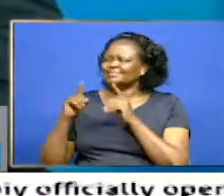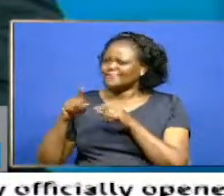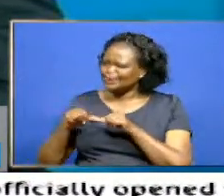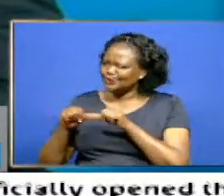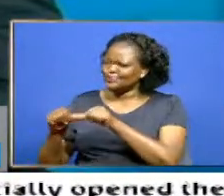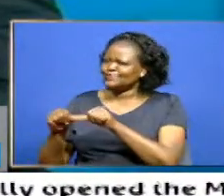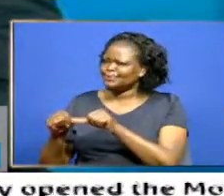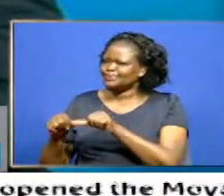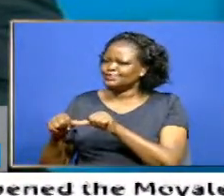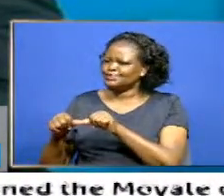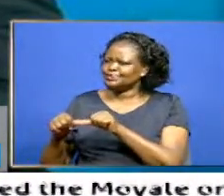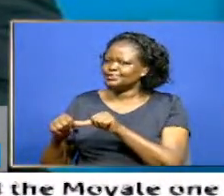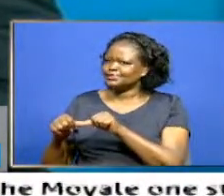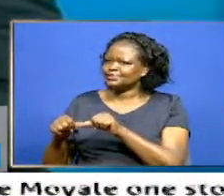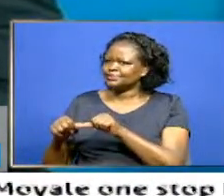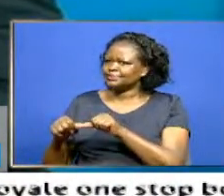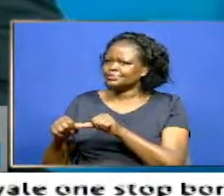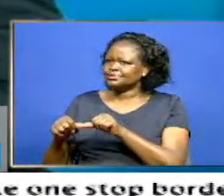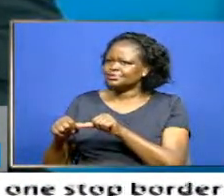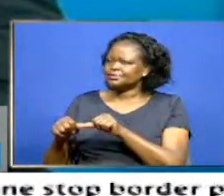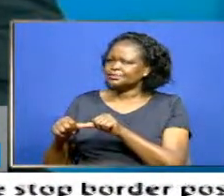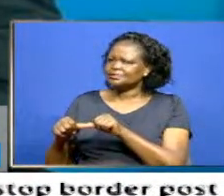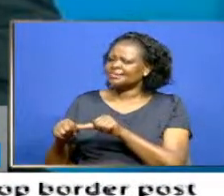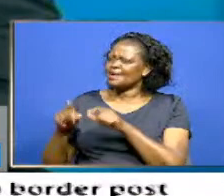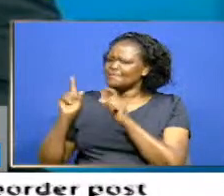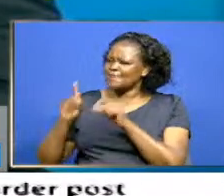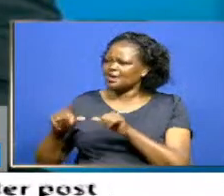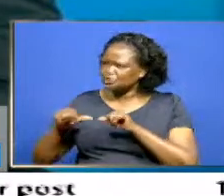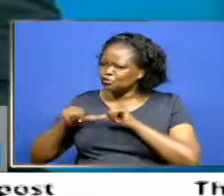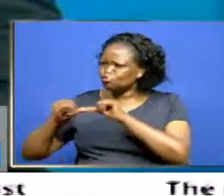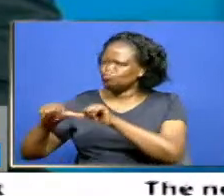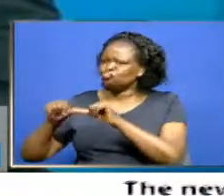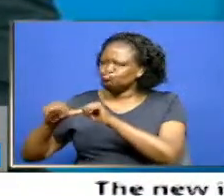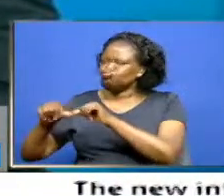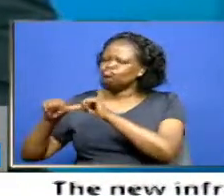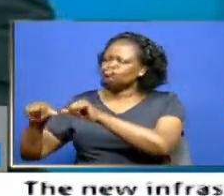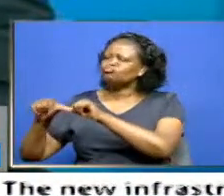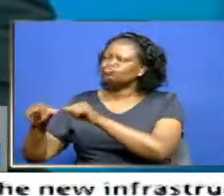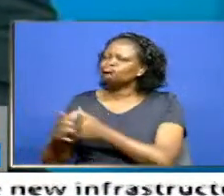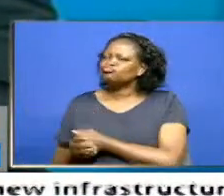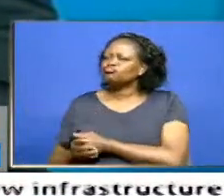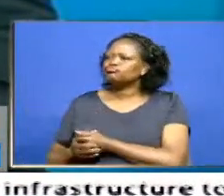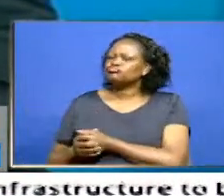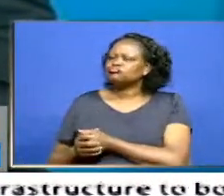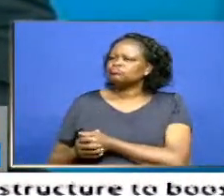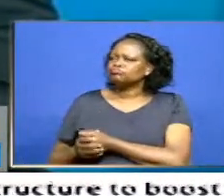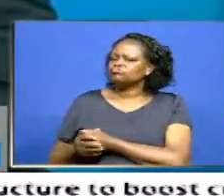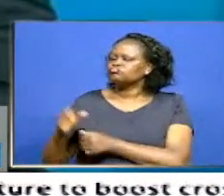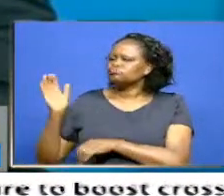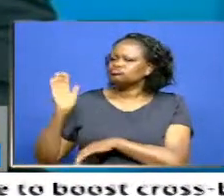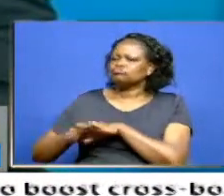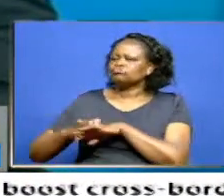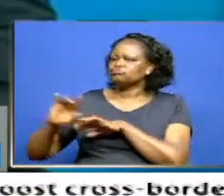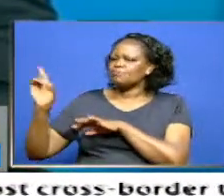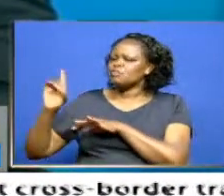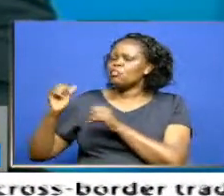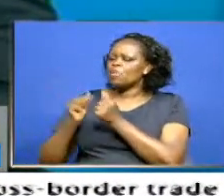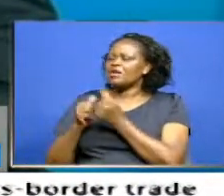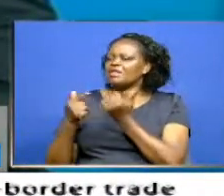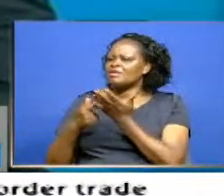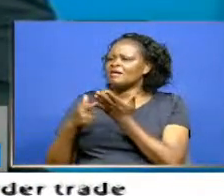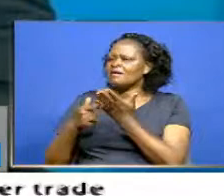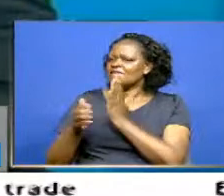The HSNPN, the Hunger Safety Net program, has to continue, I believe, within the proper ministry, with the technical